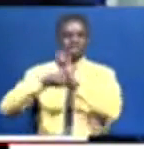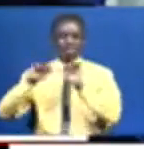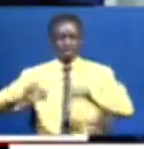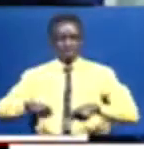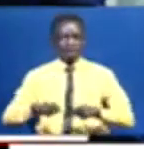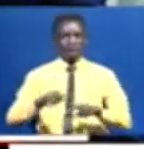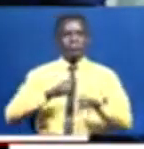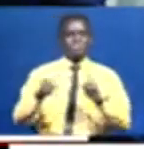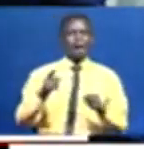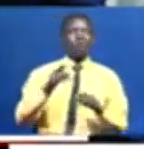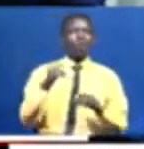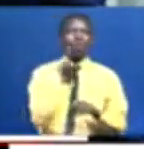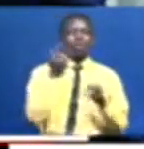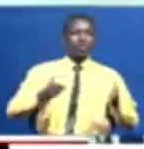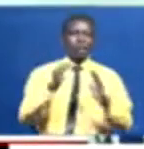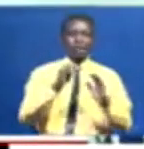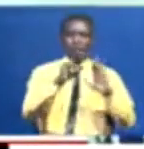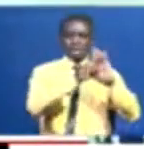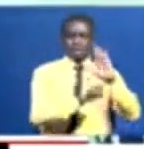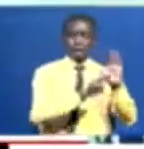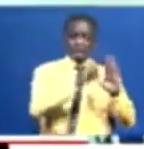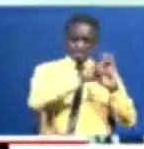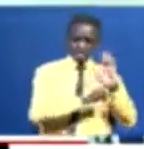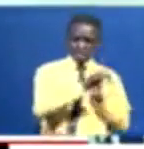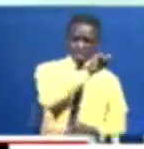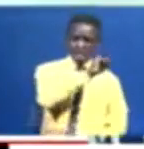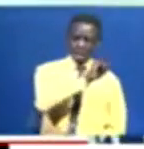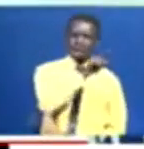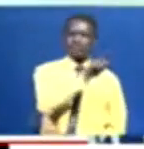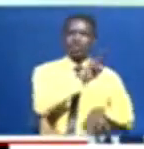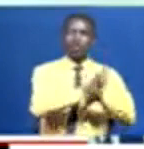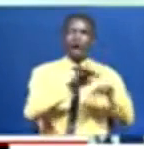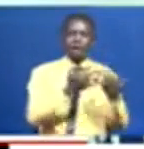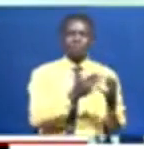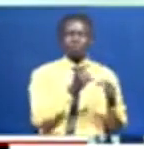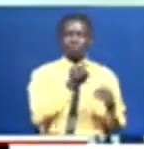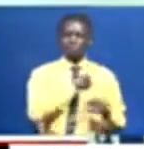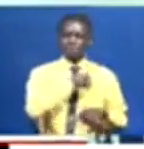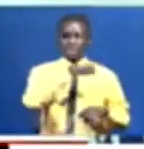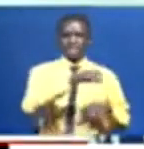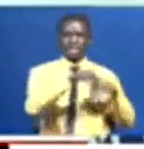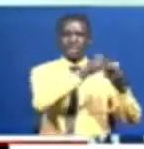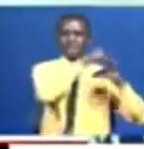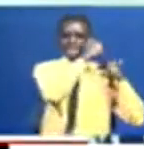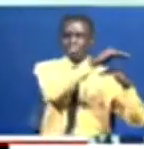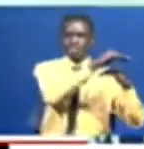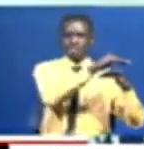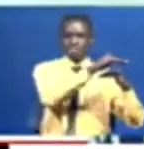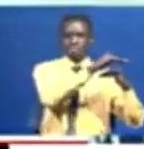of AI is regulated in a way that we should limit the malicious